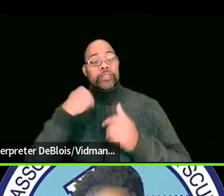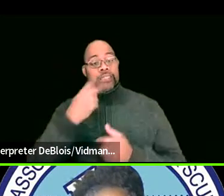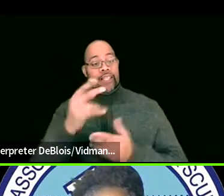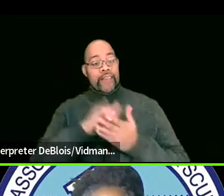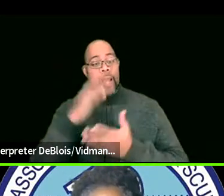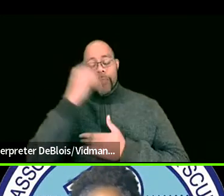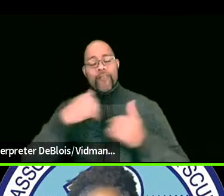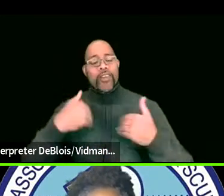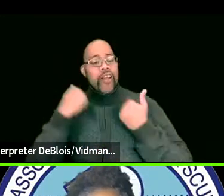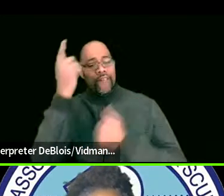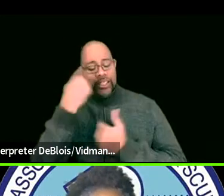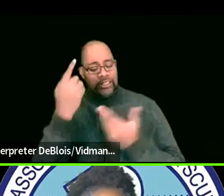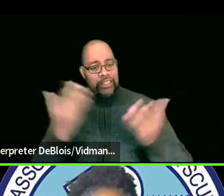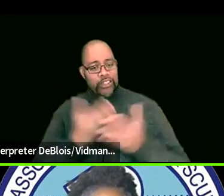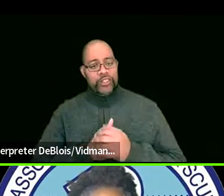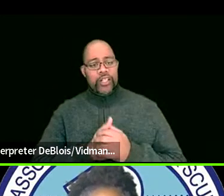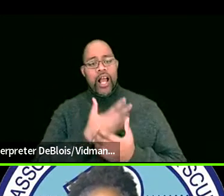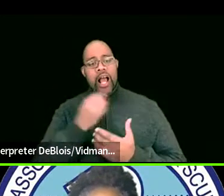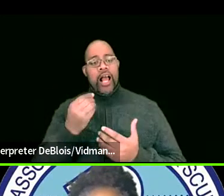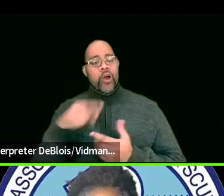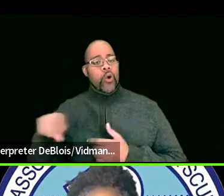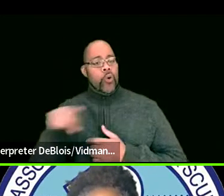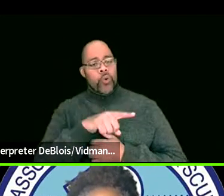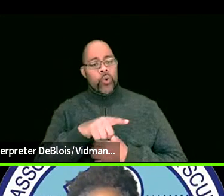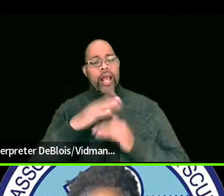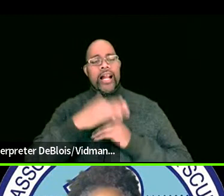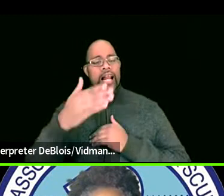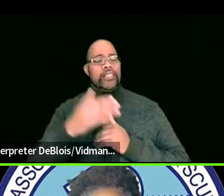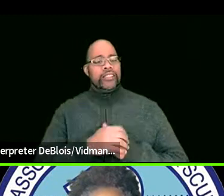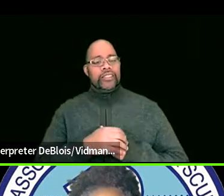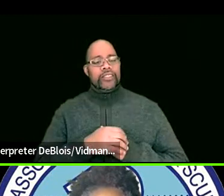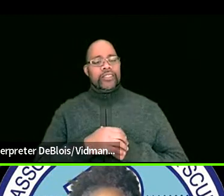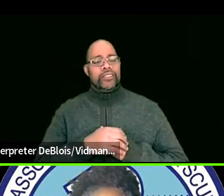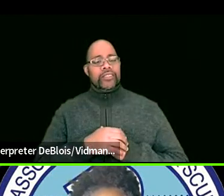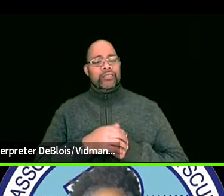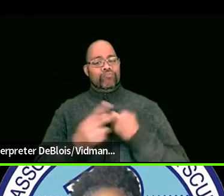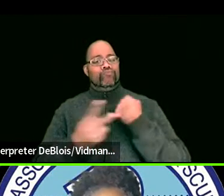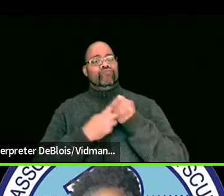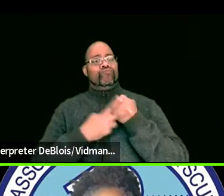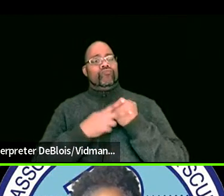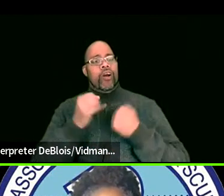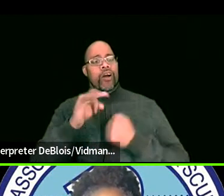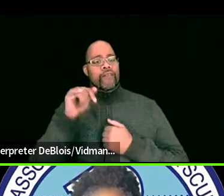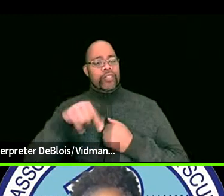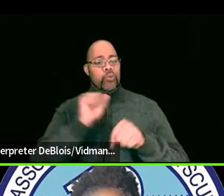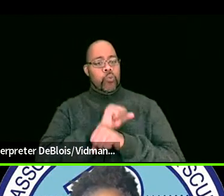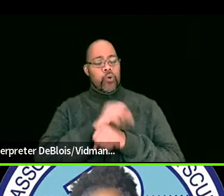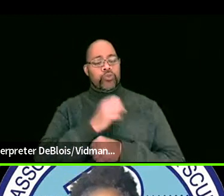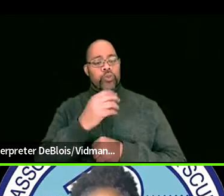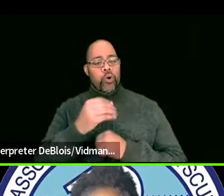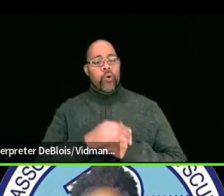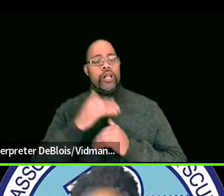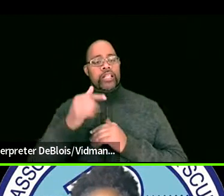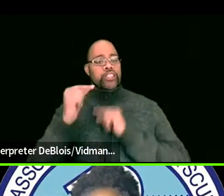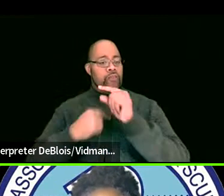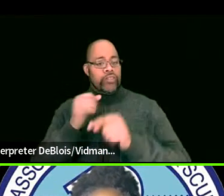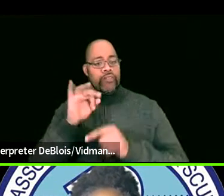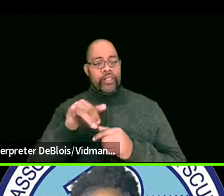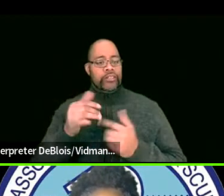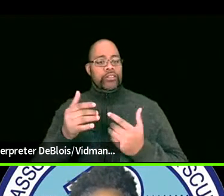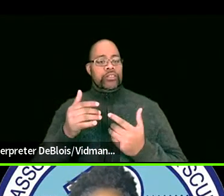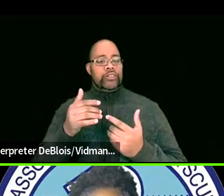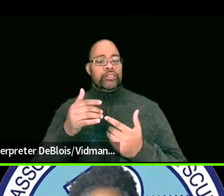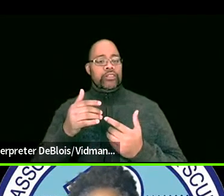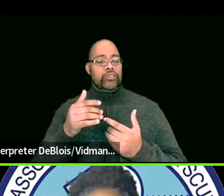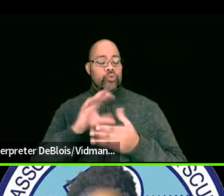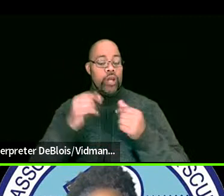these beautiful young faces here, and you all are the next stewards of this work. So the next generation of these two